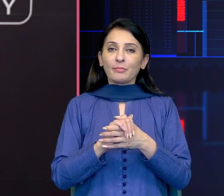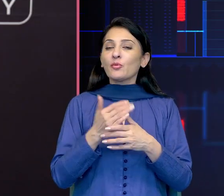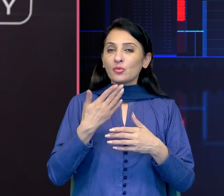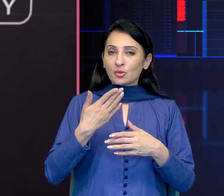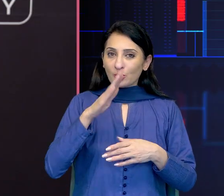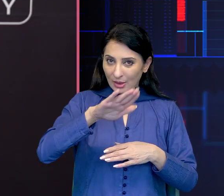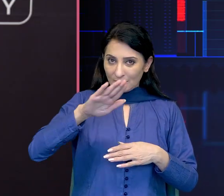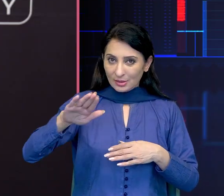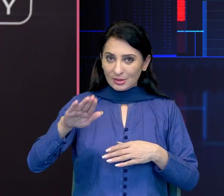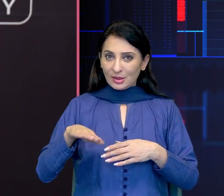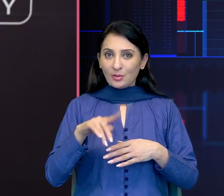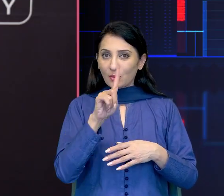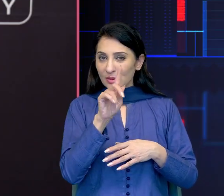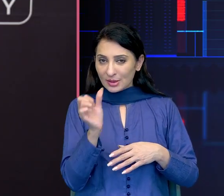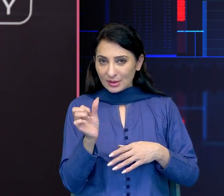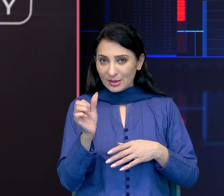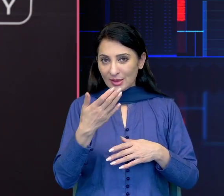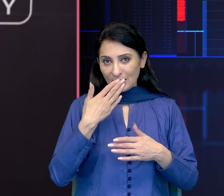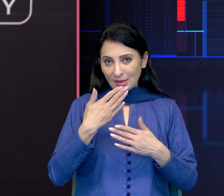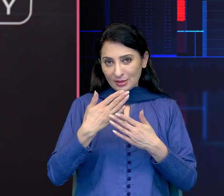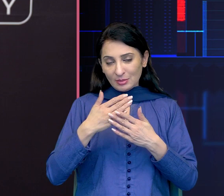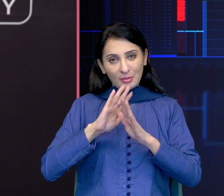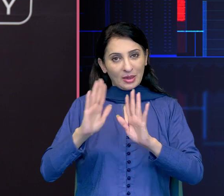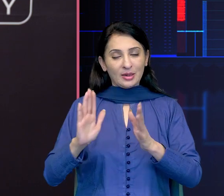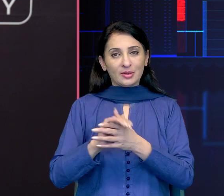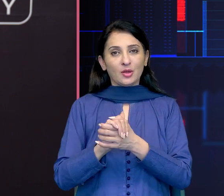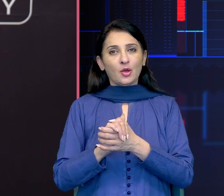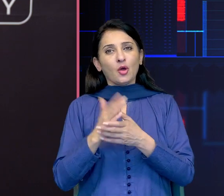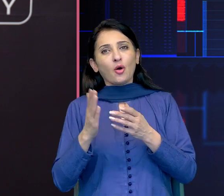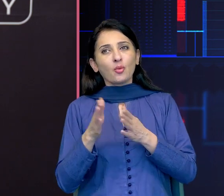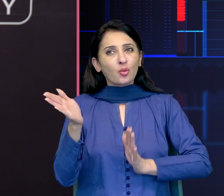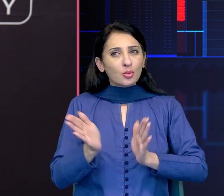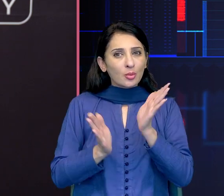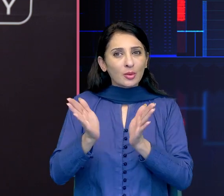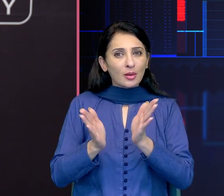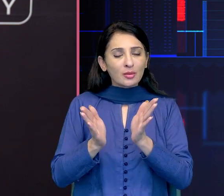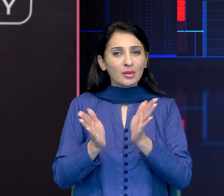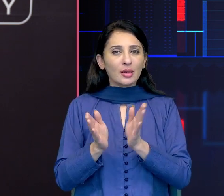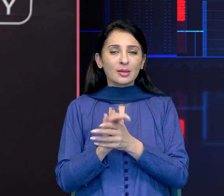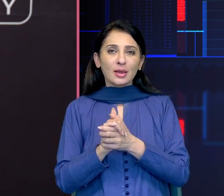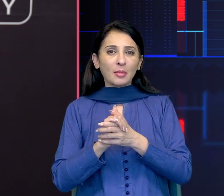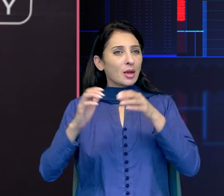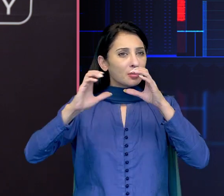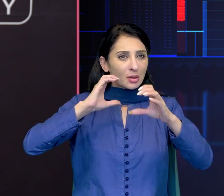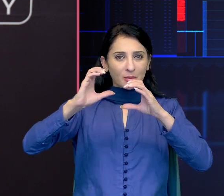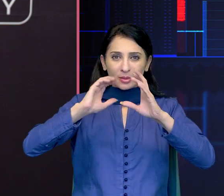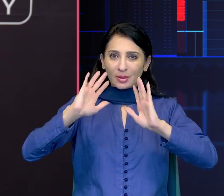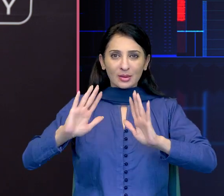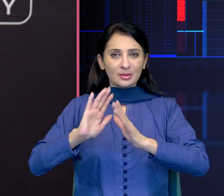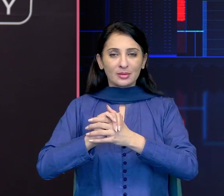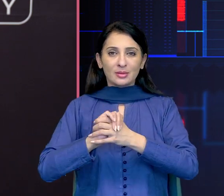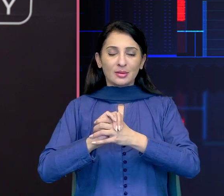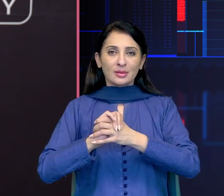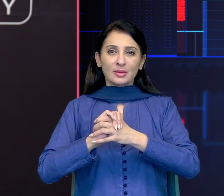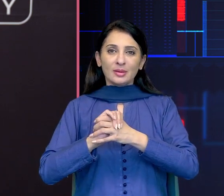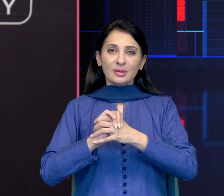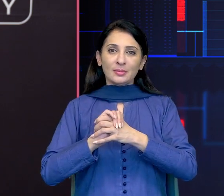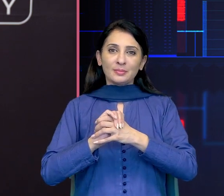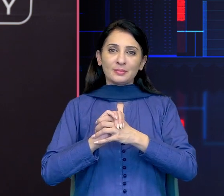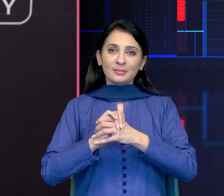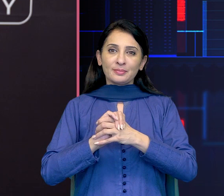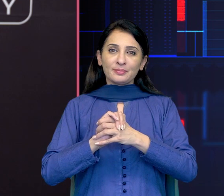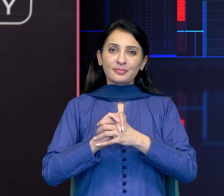was renting a place. There were students who were doing masters in